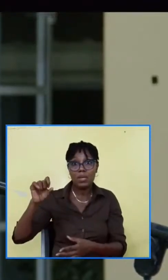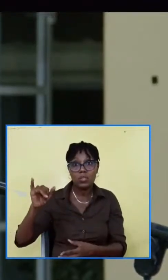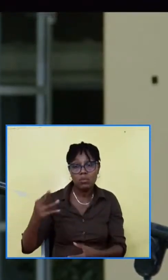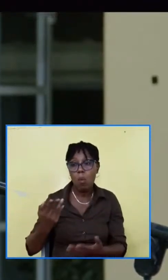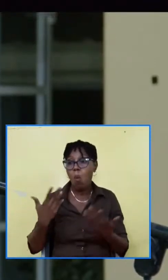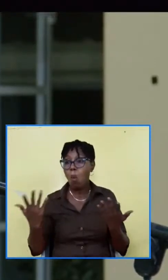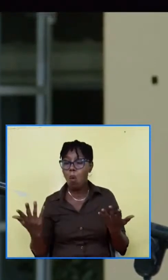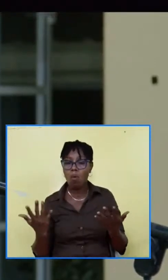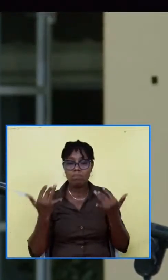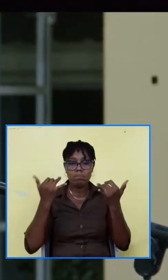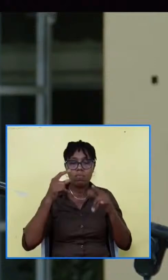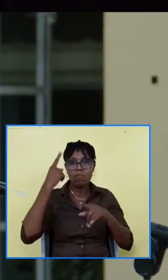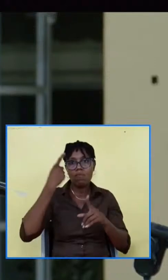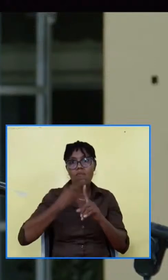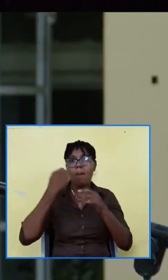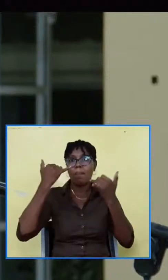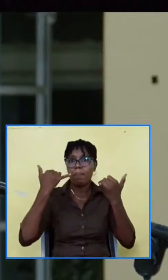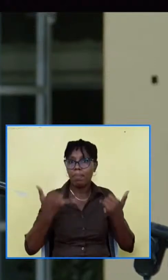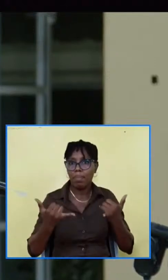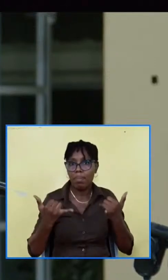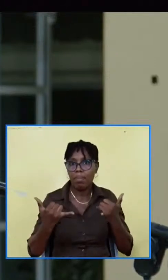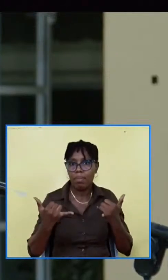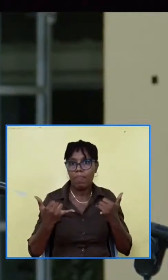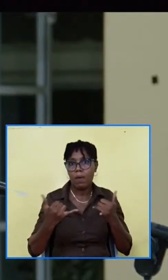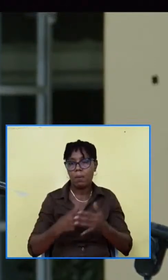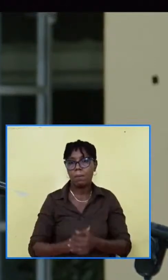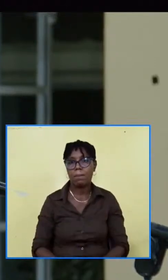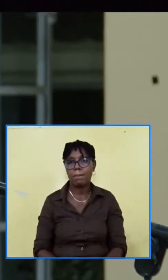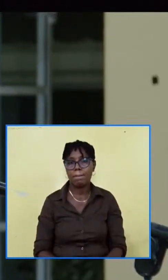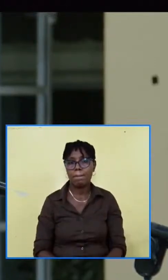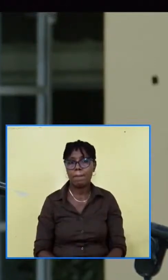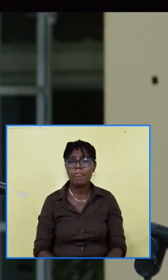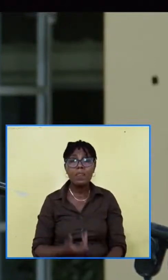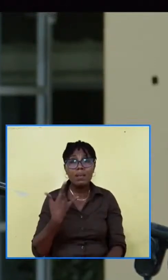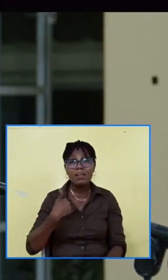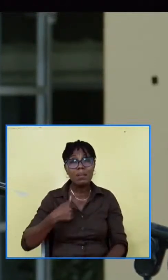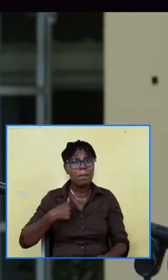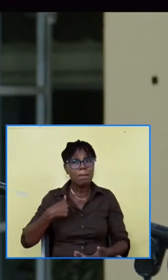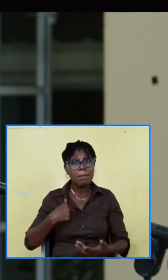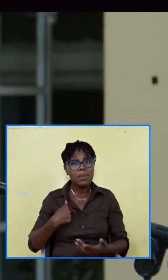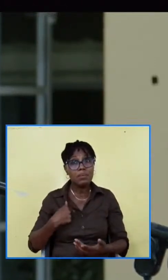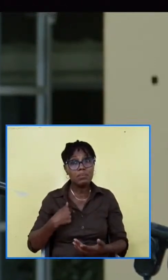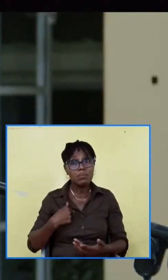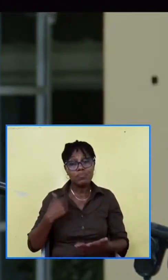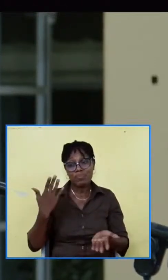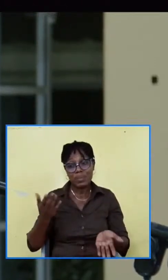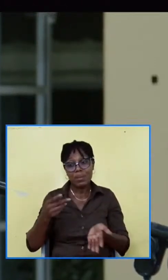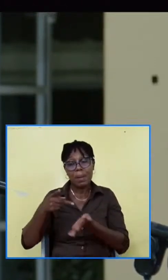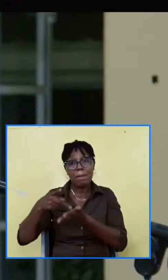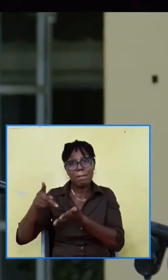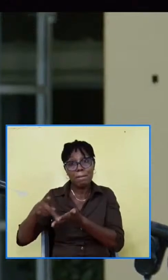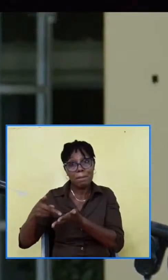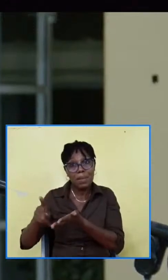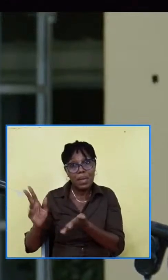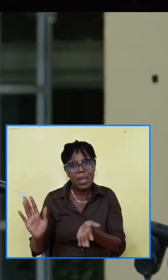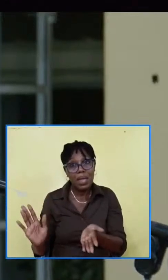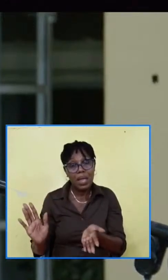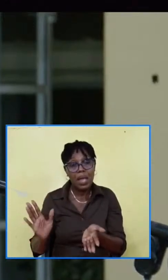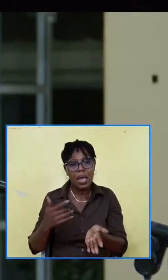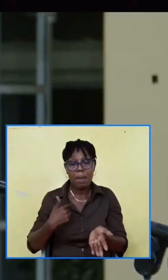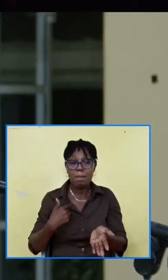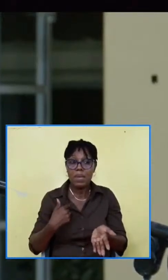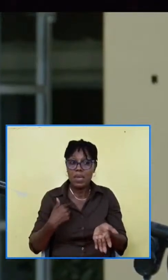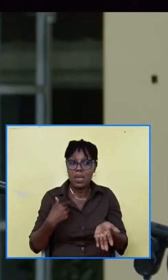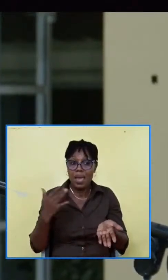paying my contributions as a self-employed person when I can afford, which would sometimes be